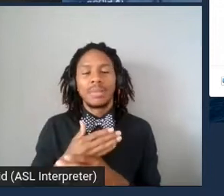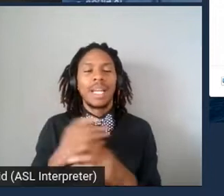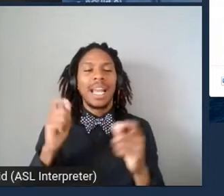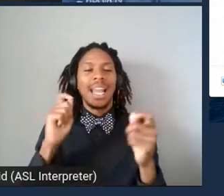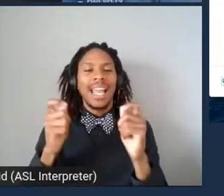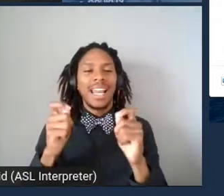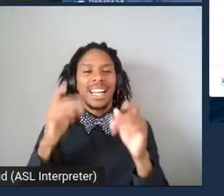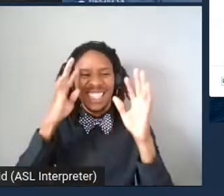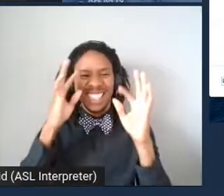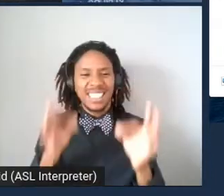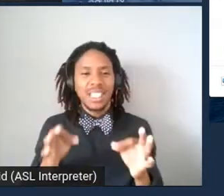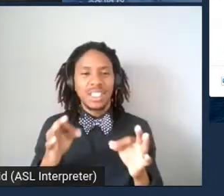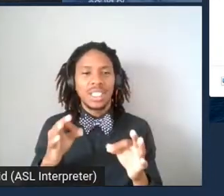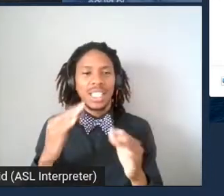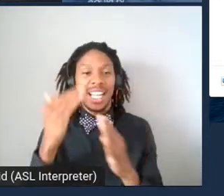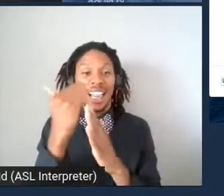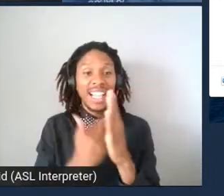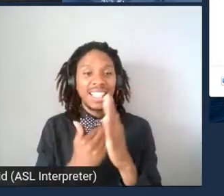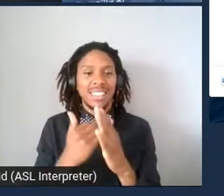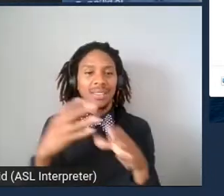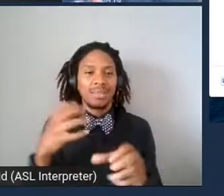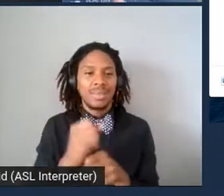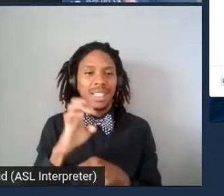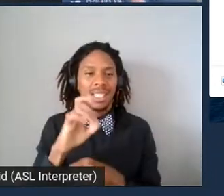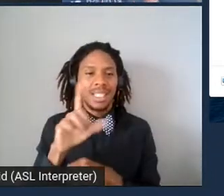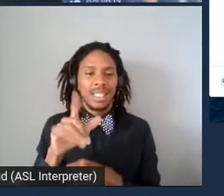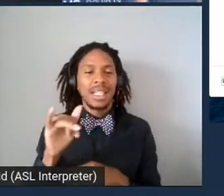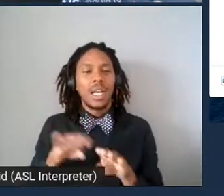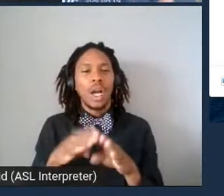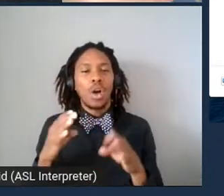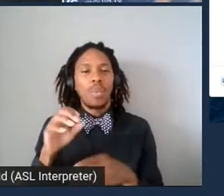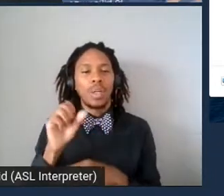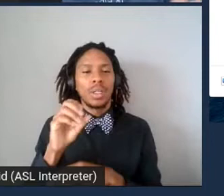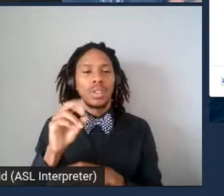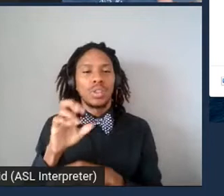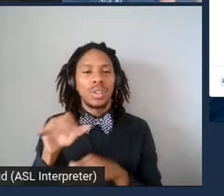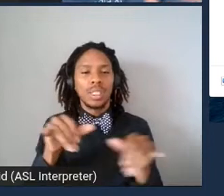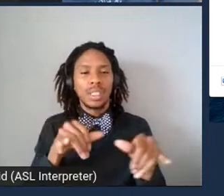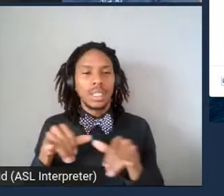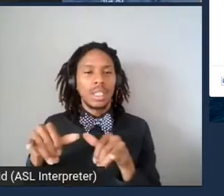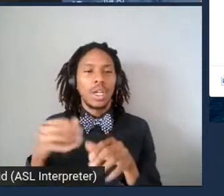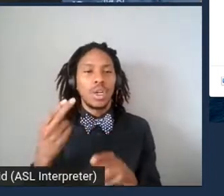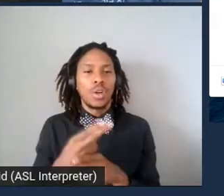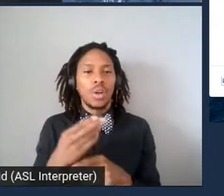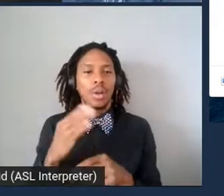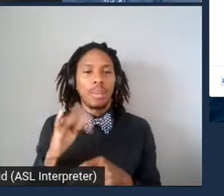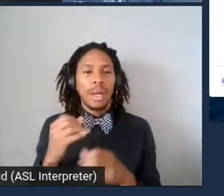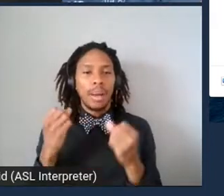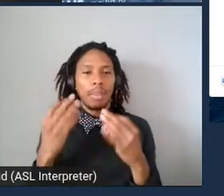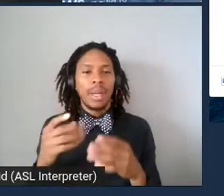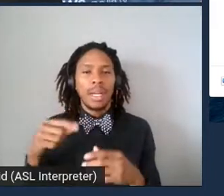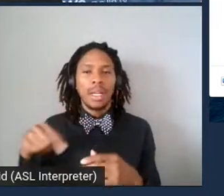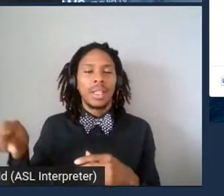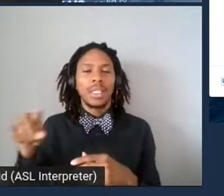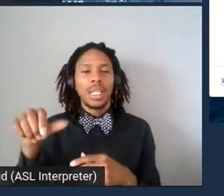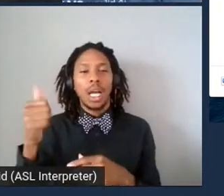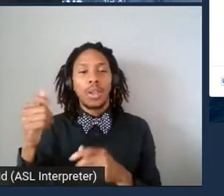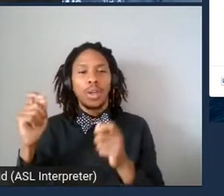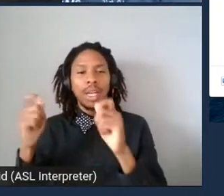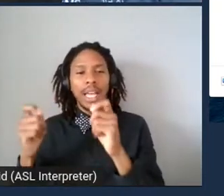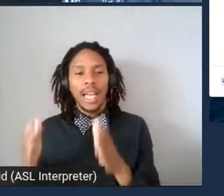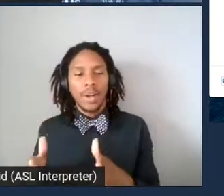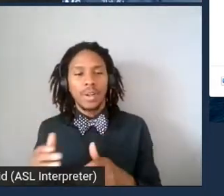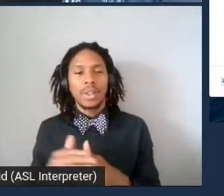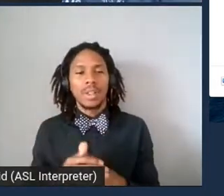list. So edit decision list is an open source standard that's actually used by many of these nonlinear editors.